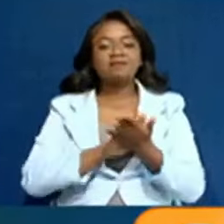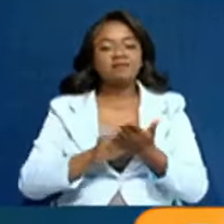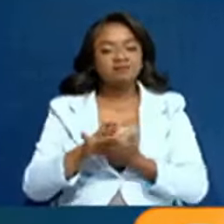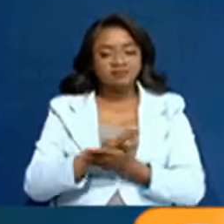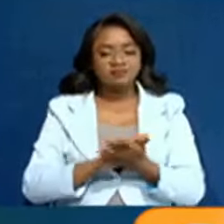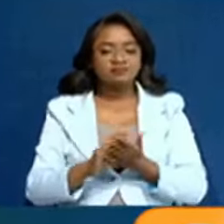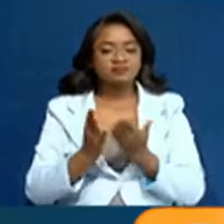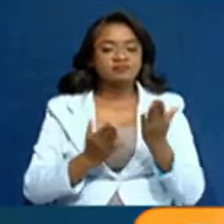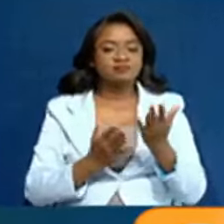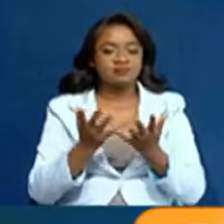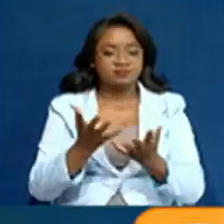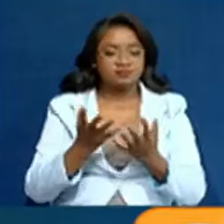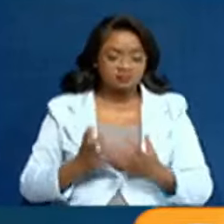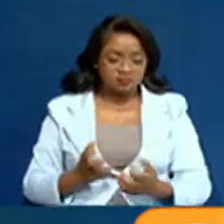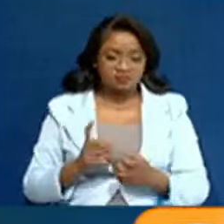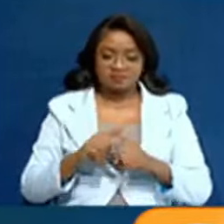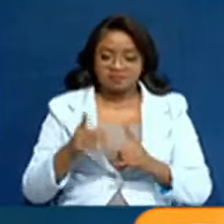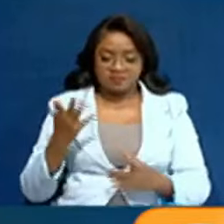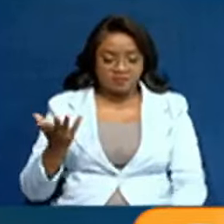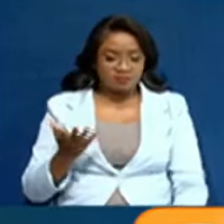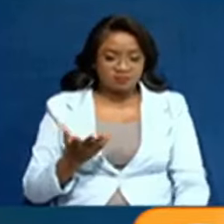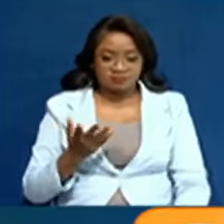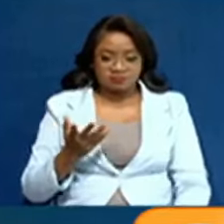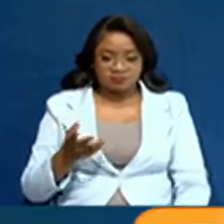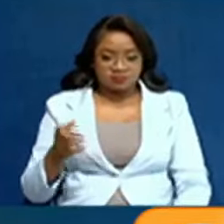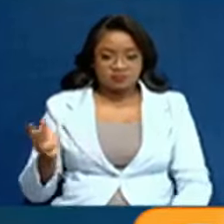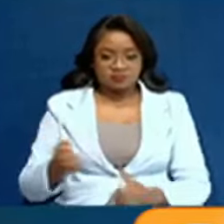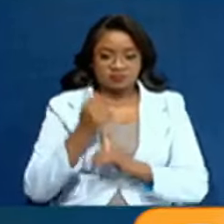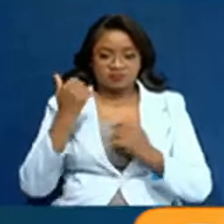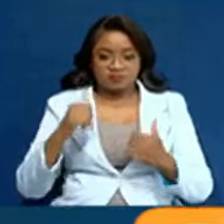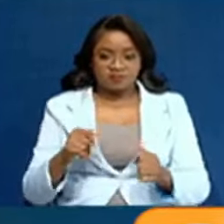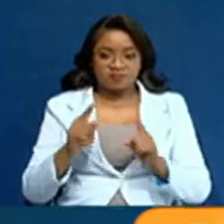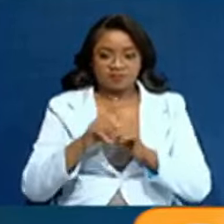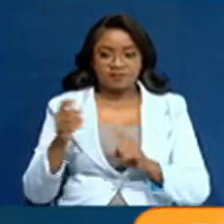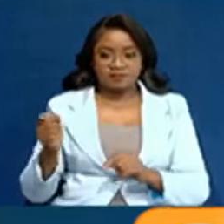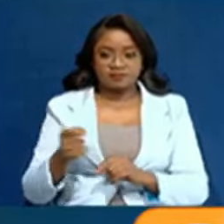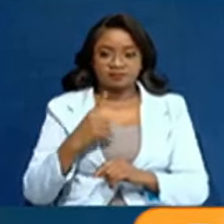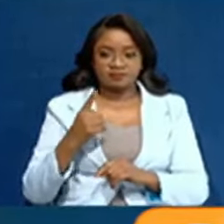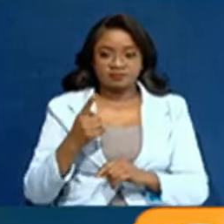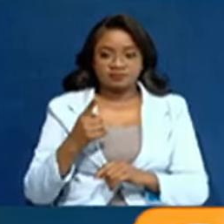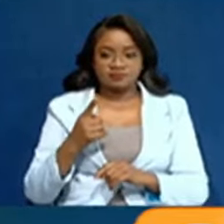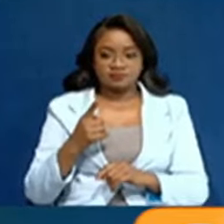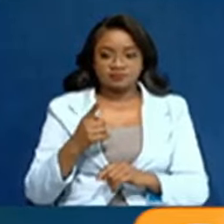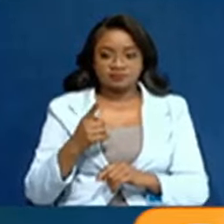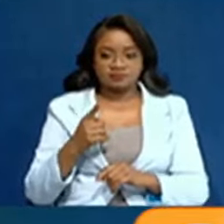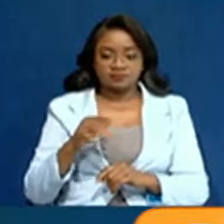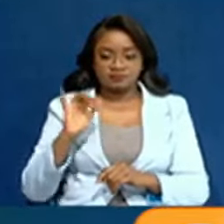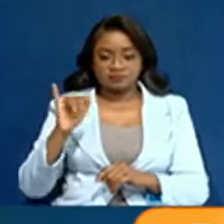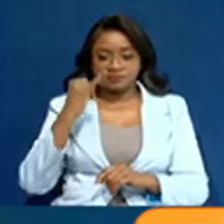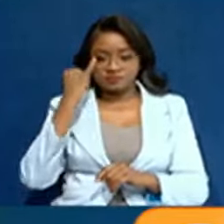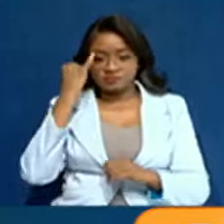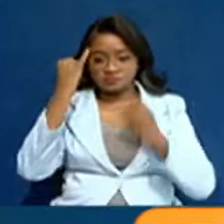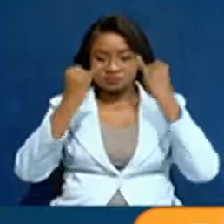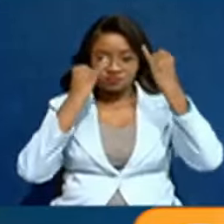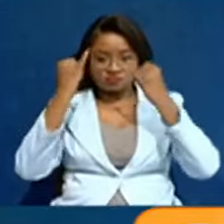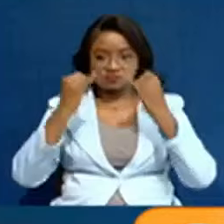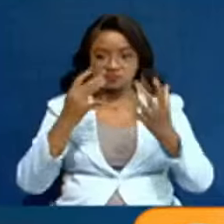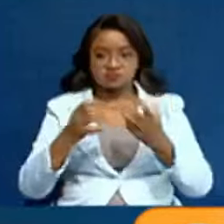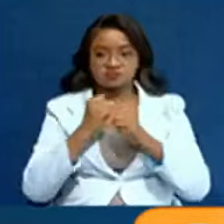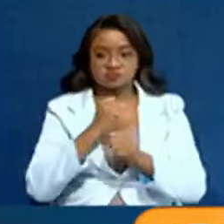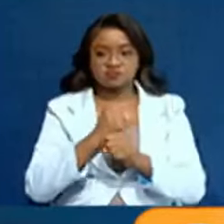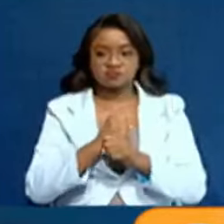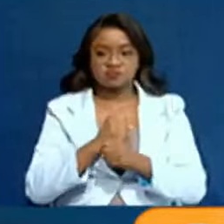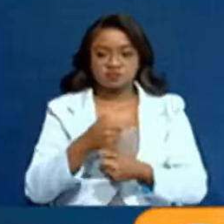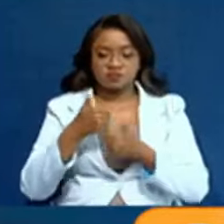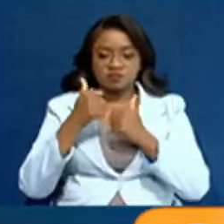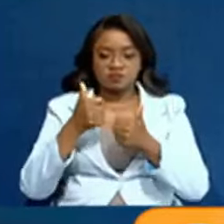especially touches my heart is the lack of that initiative to do proper solid waste management, not